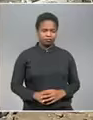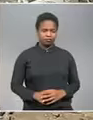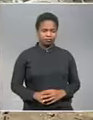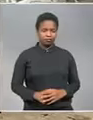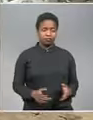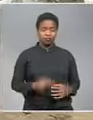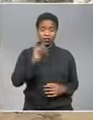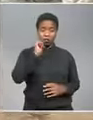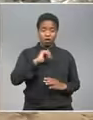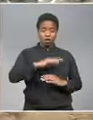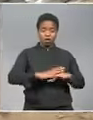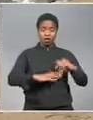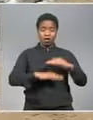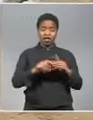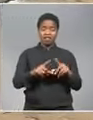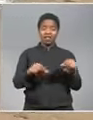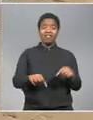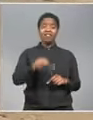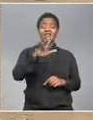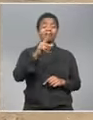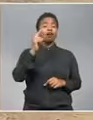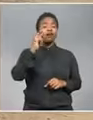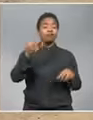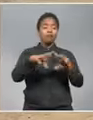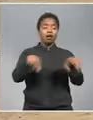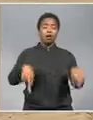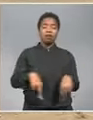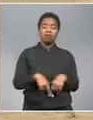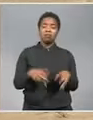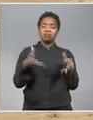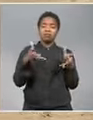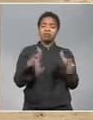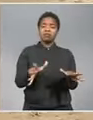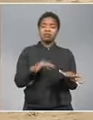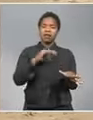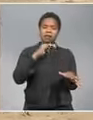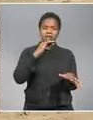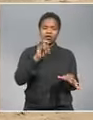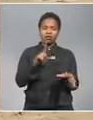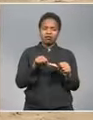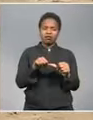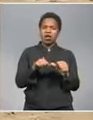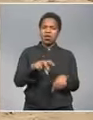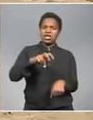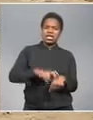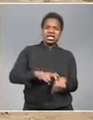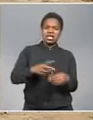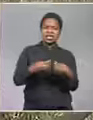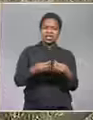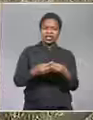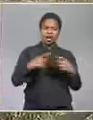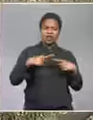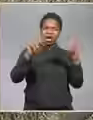Once complete, their five-bedroom, three-bathroomed earth home will be completely self-sustaining, relying on solar panels